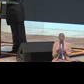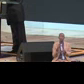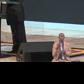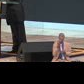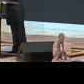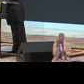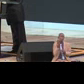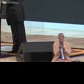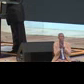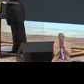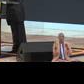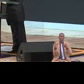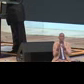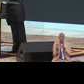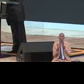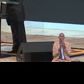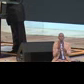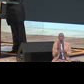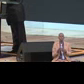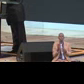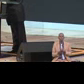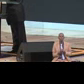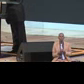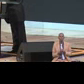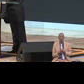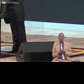In the home, free.